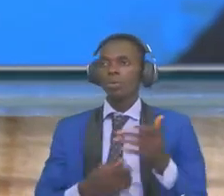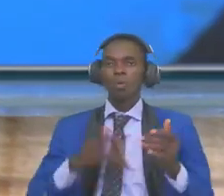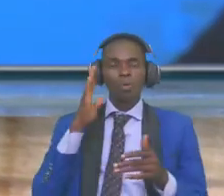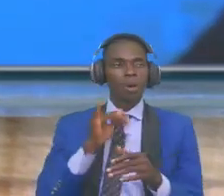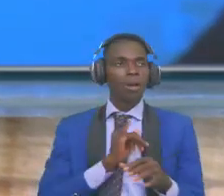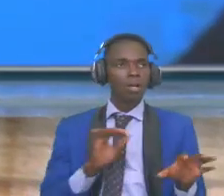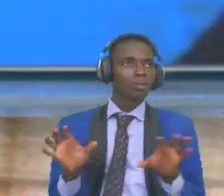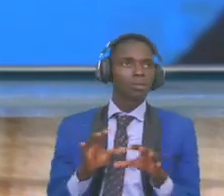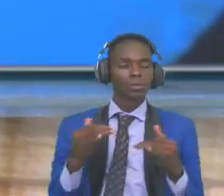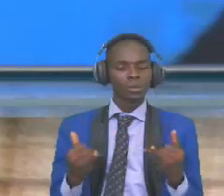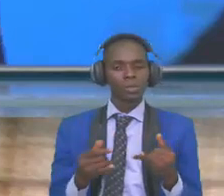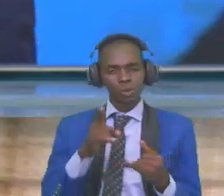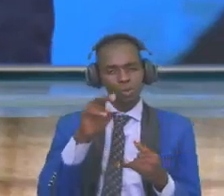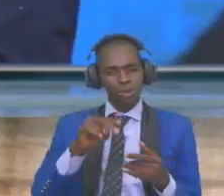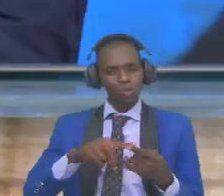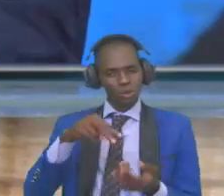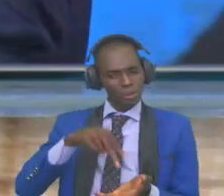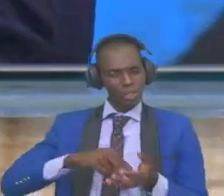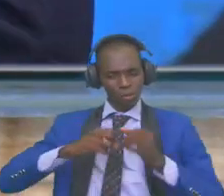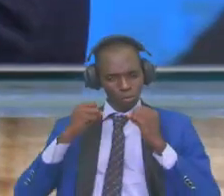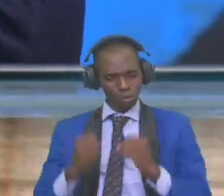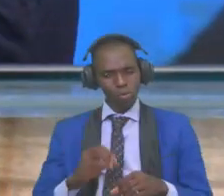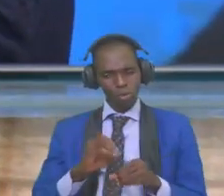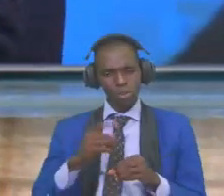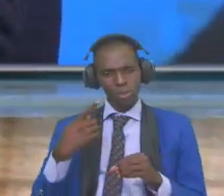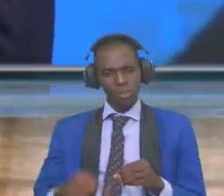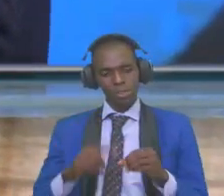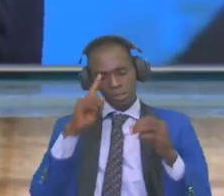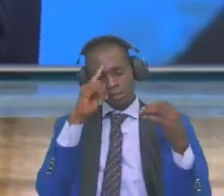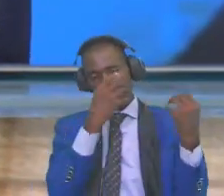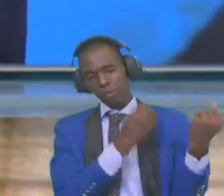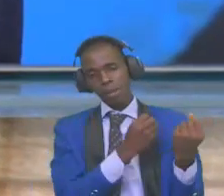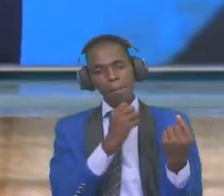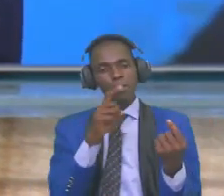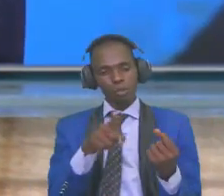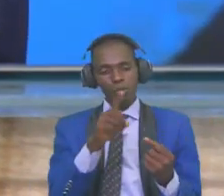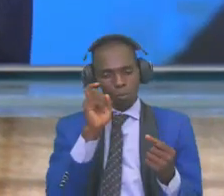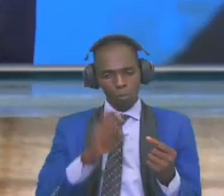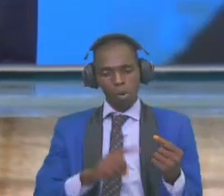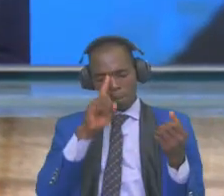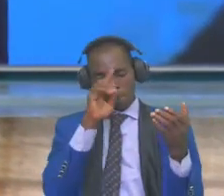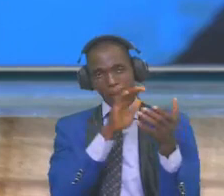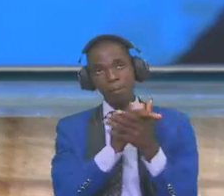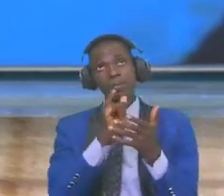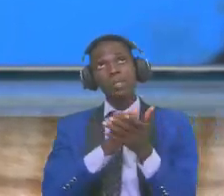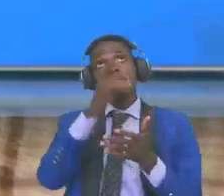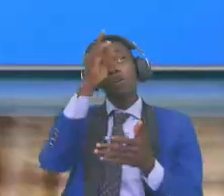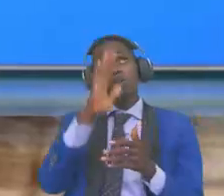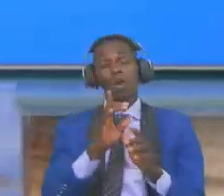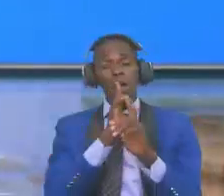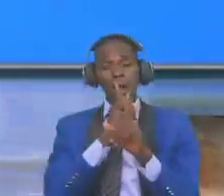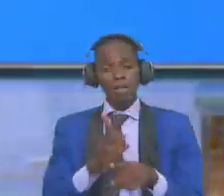stand fast in the faith. You believe that God answers prayer, and